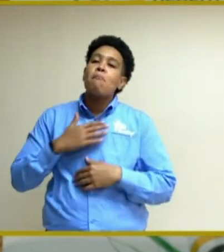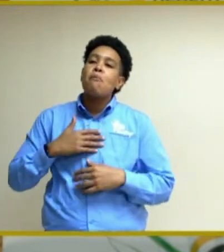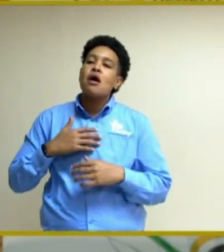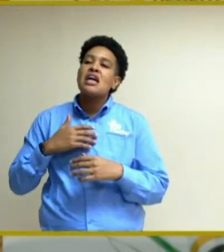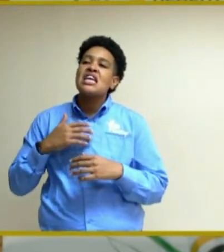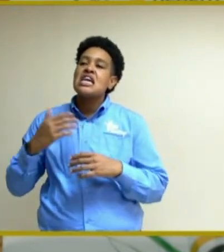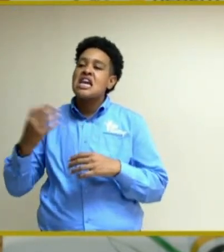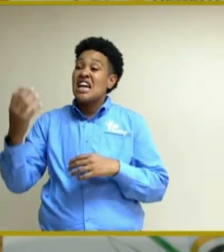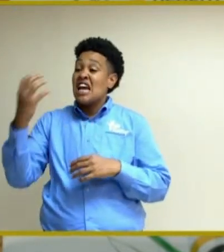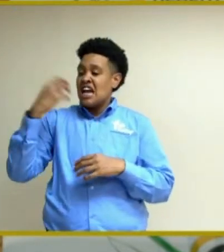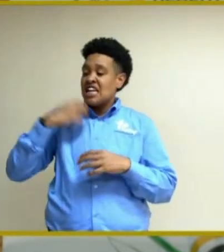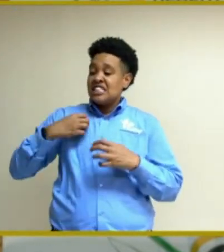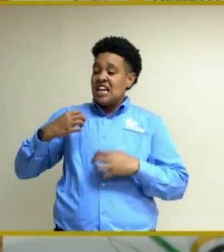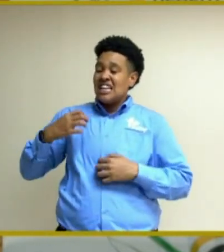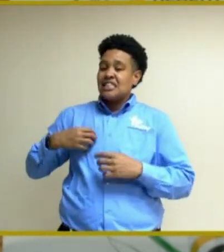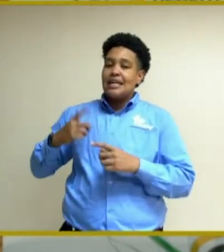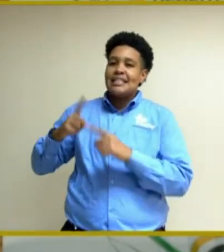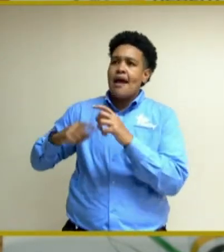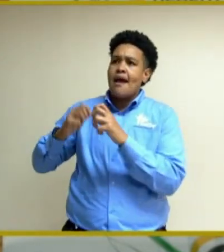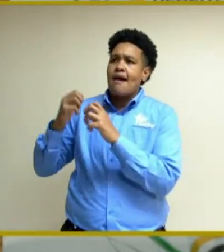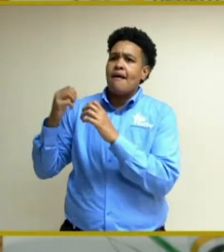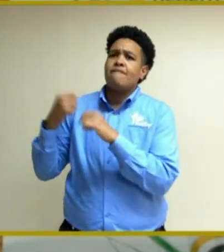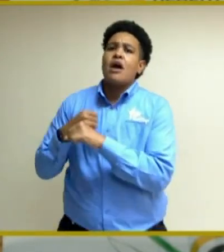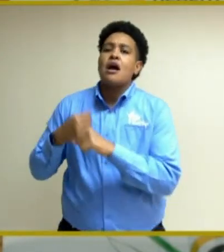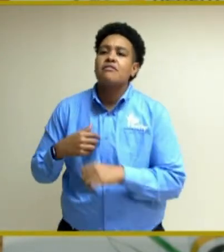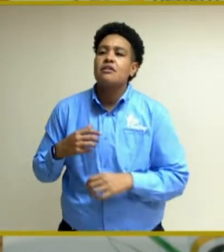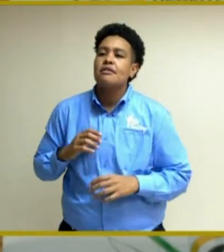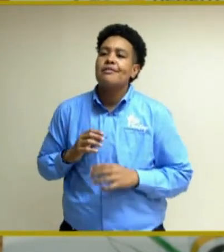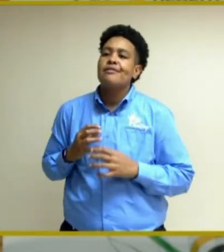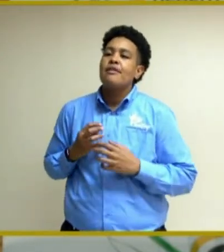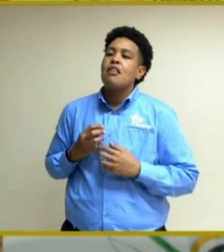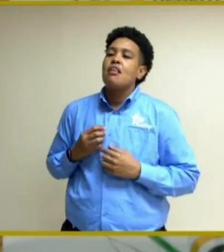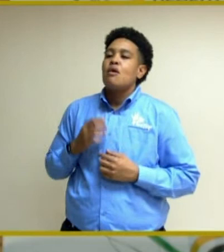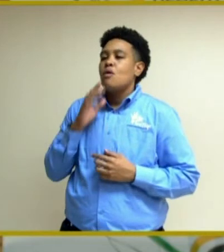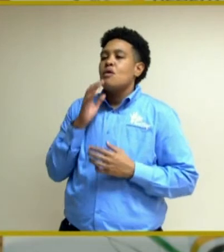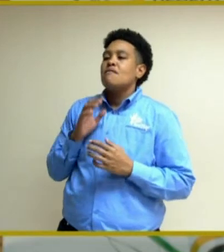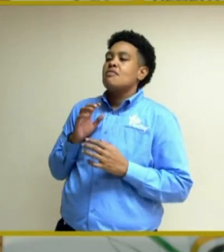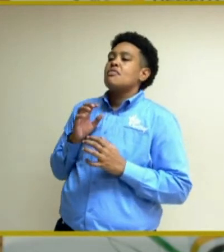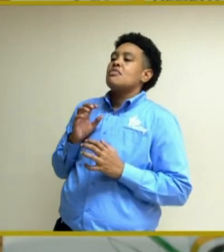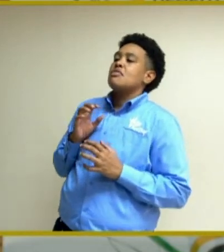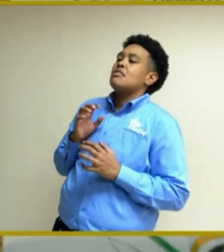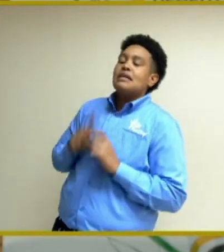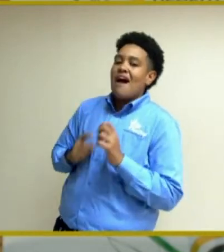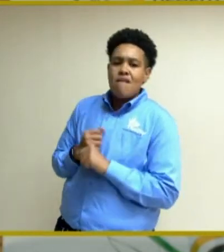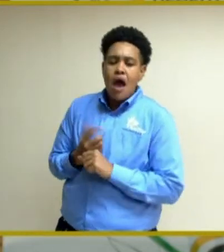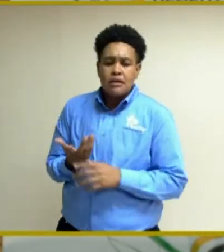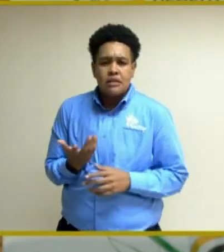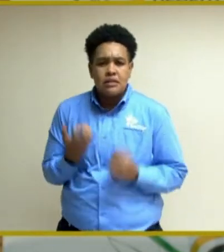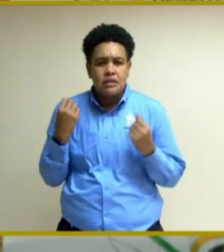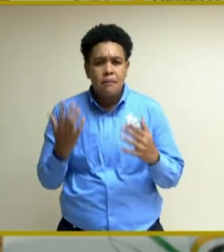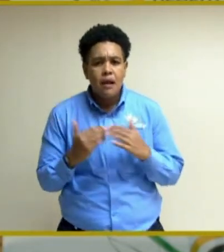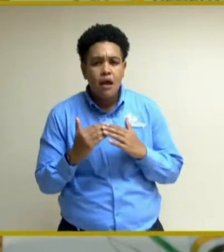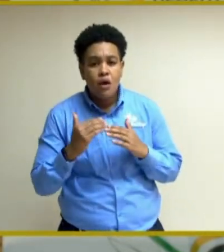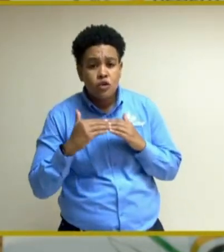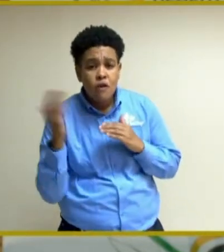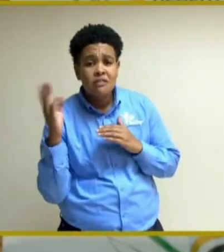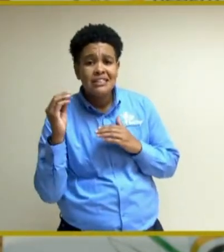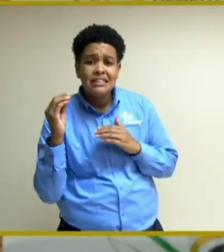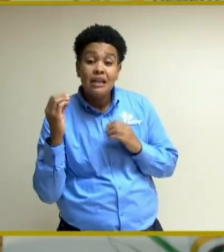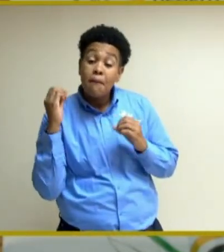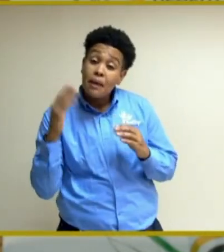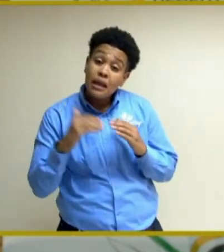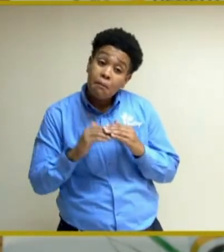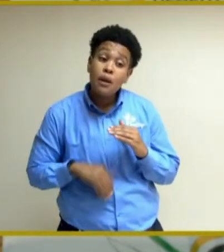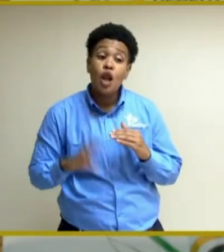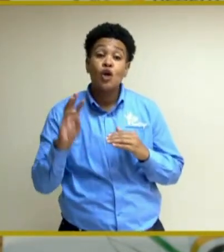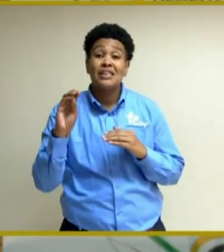virus. And most of these persons are over 60, but there are a number of them that are below 60. And what it says to us as a